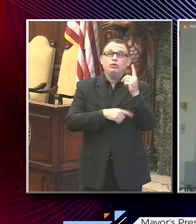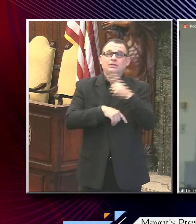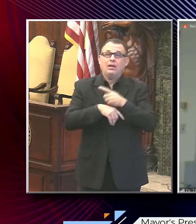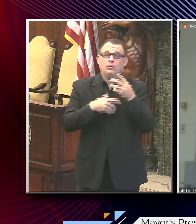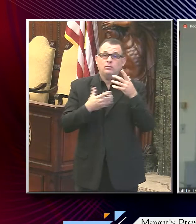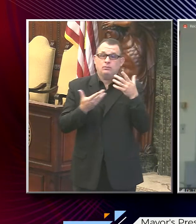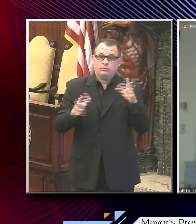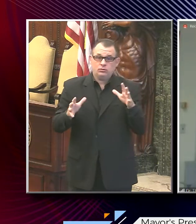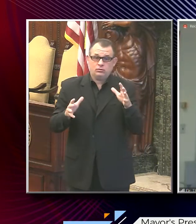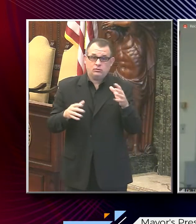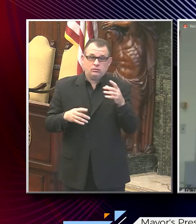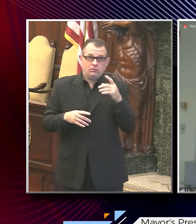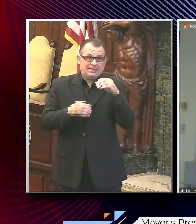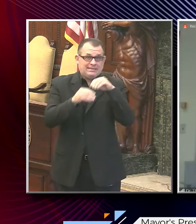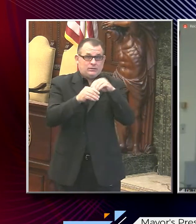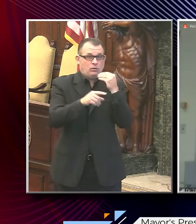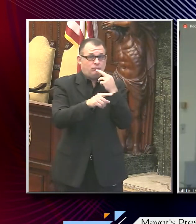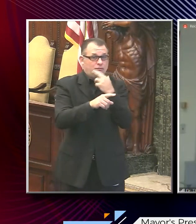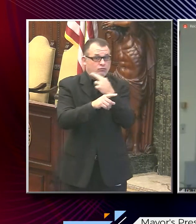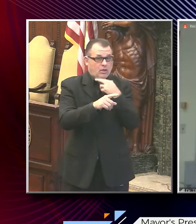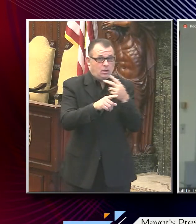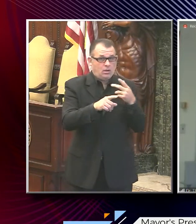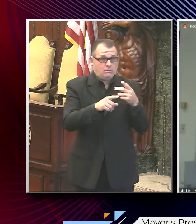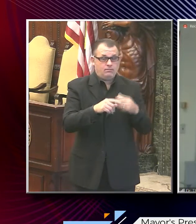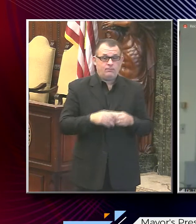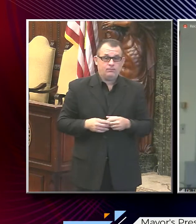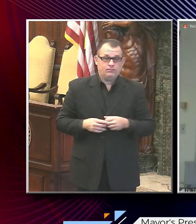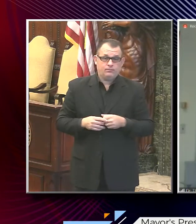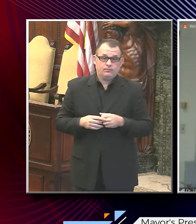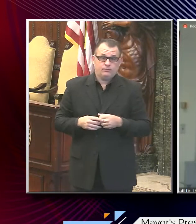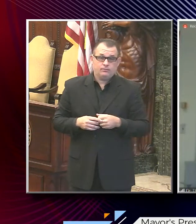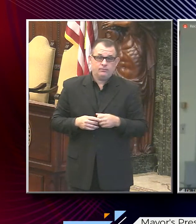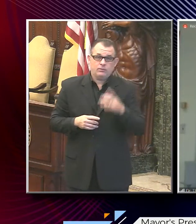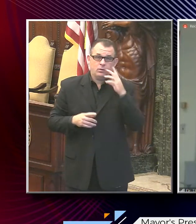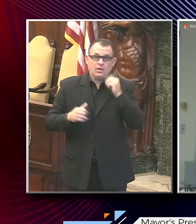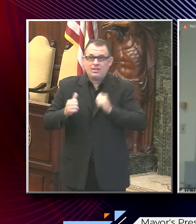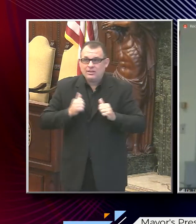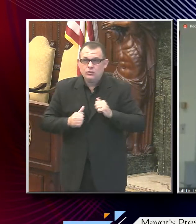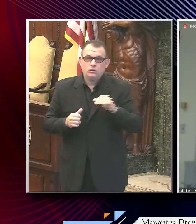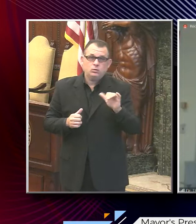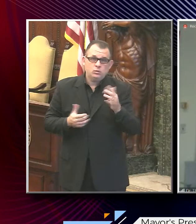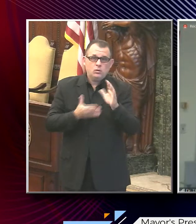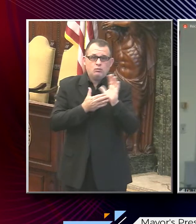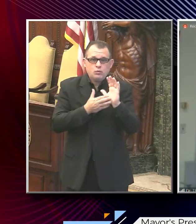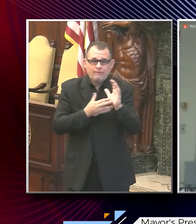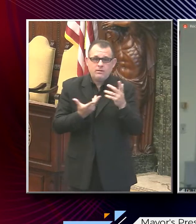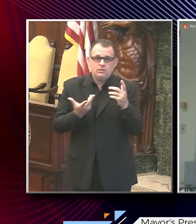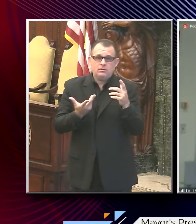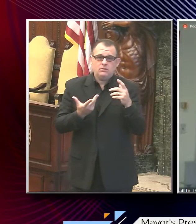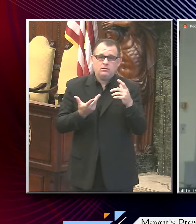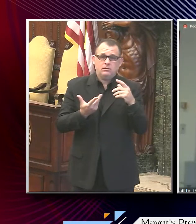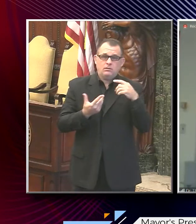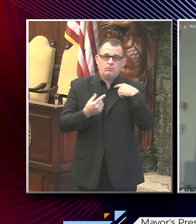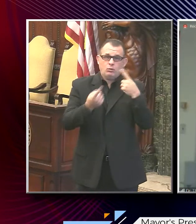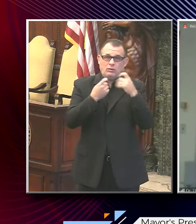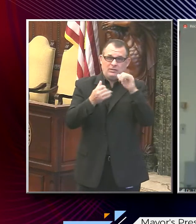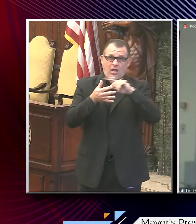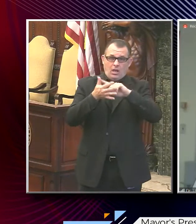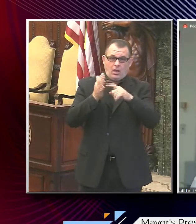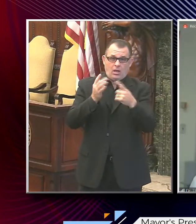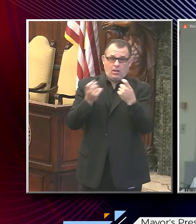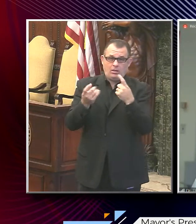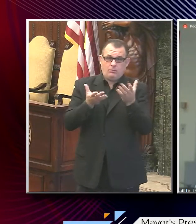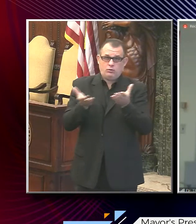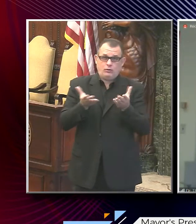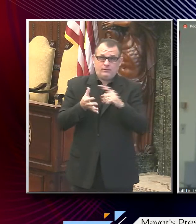at restaurants with restrictions and theaters to begin. Now, we've had some questions about other sorts of services and other